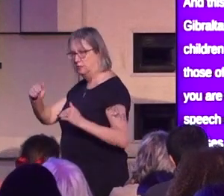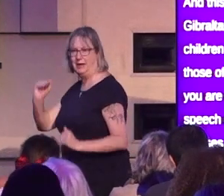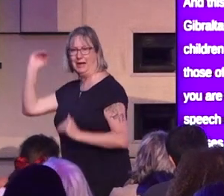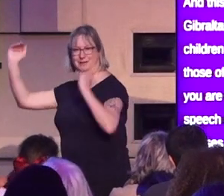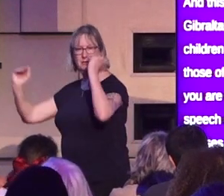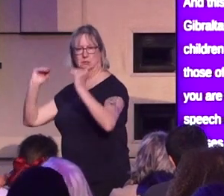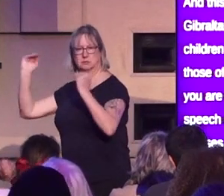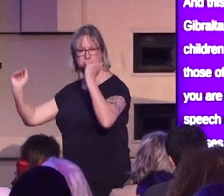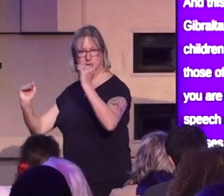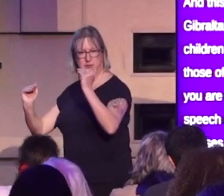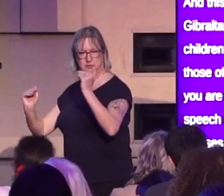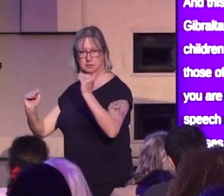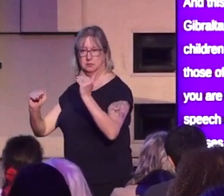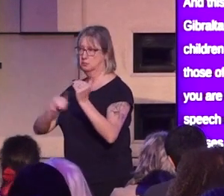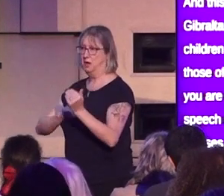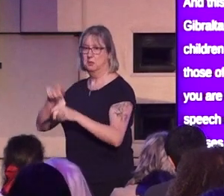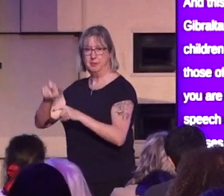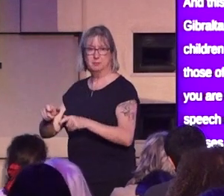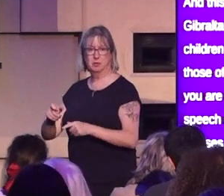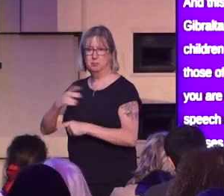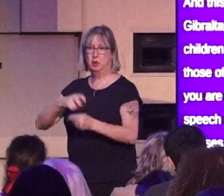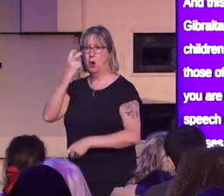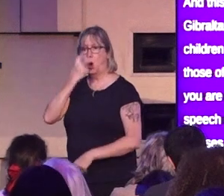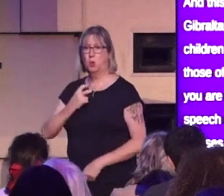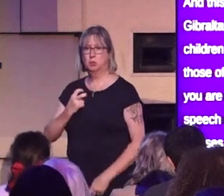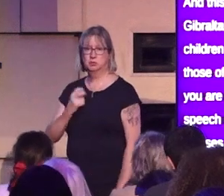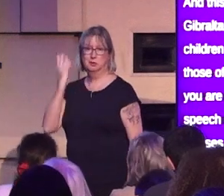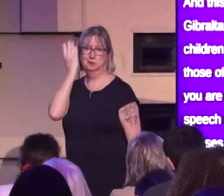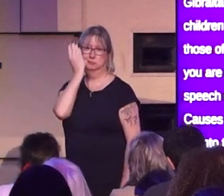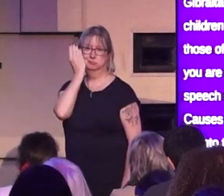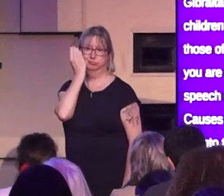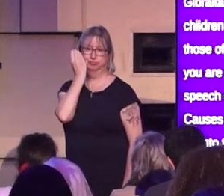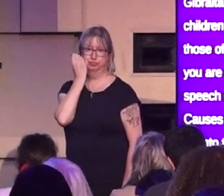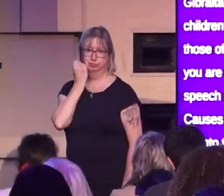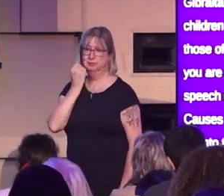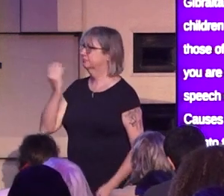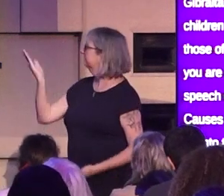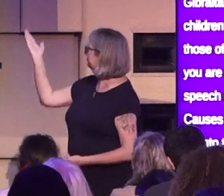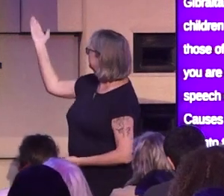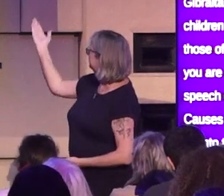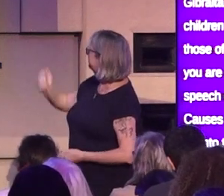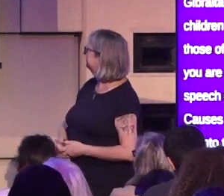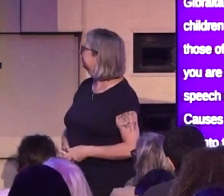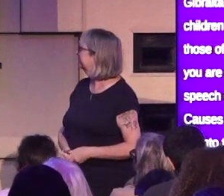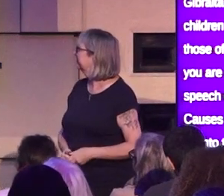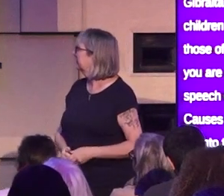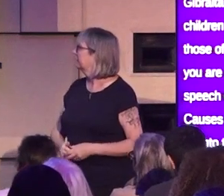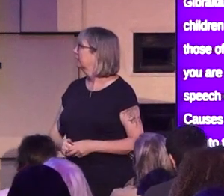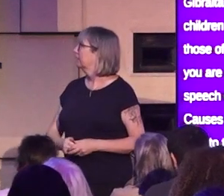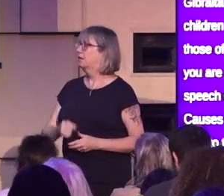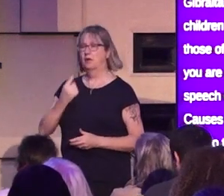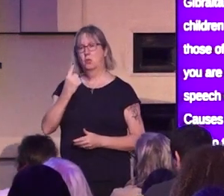as we have age-related hearing loss, there's an ever-increasing population. As you can see, we have 40% of